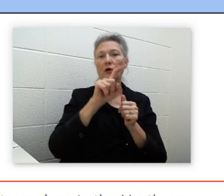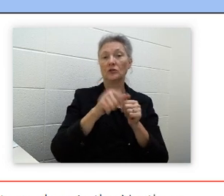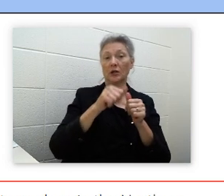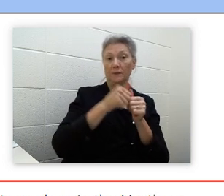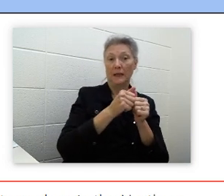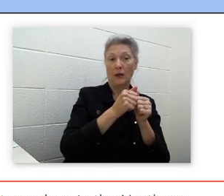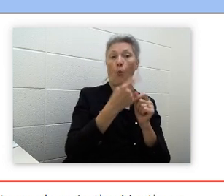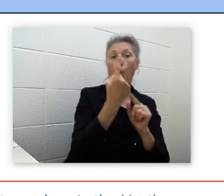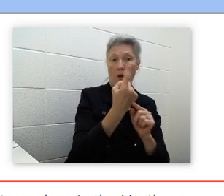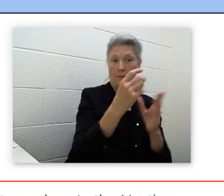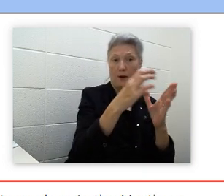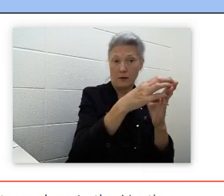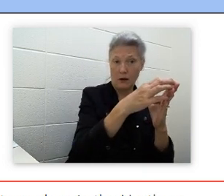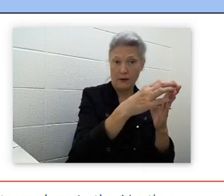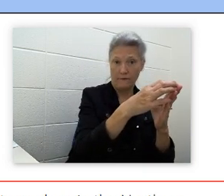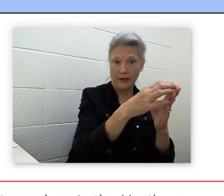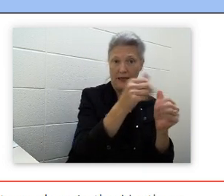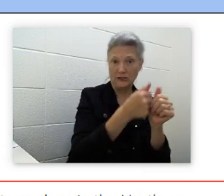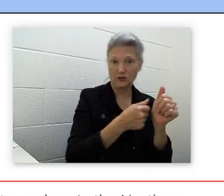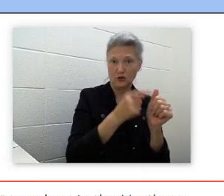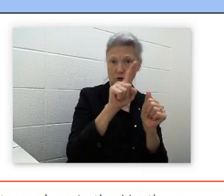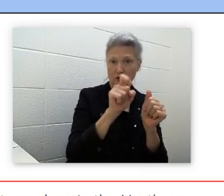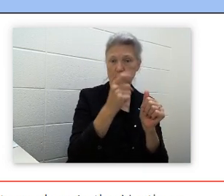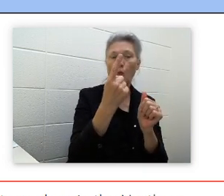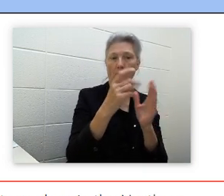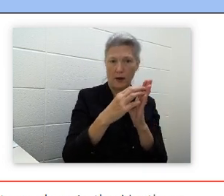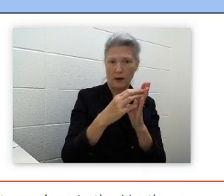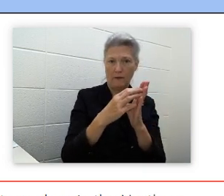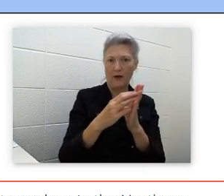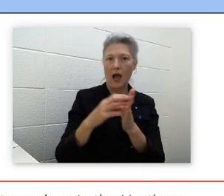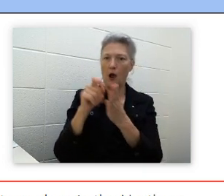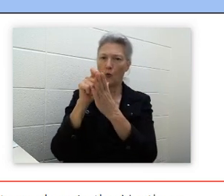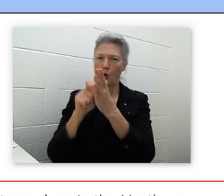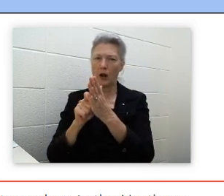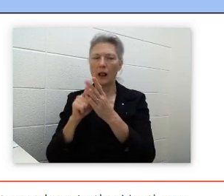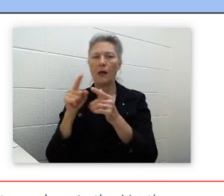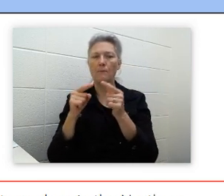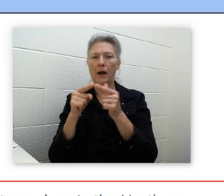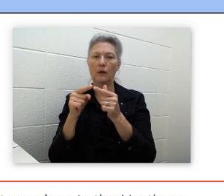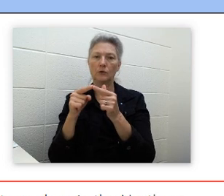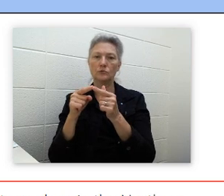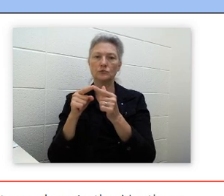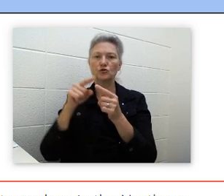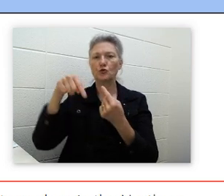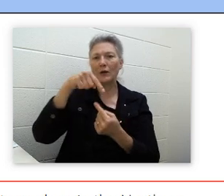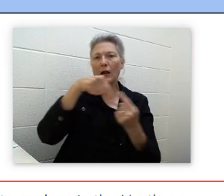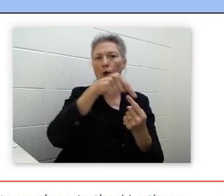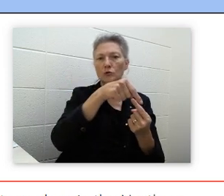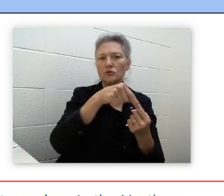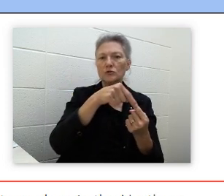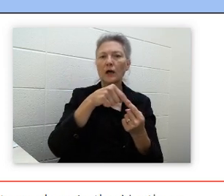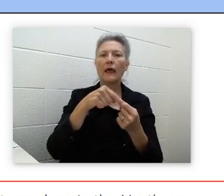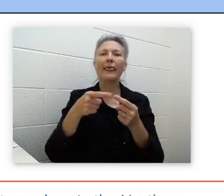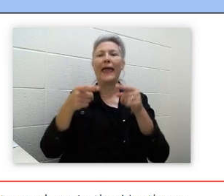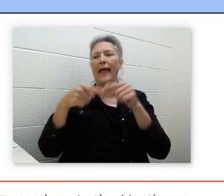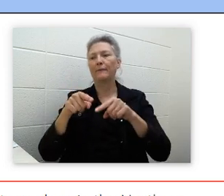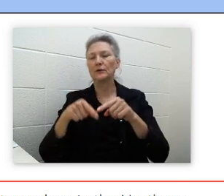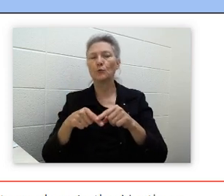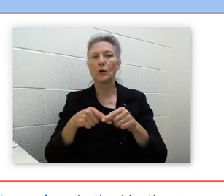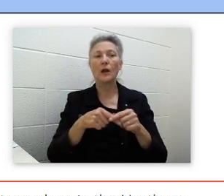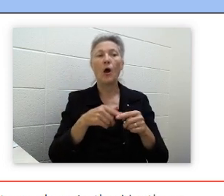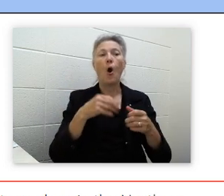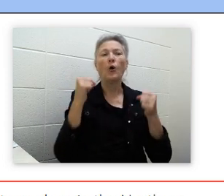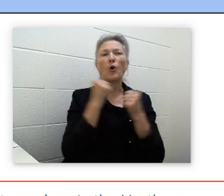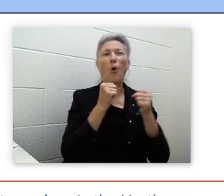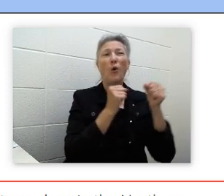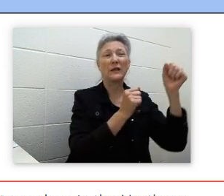its own paragraph. You notice off to the side, I wrote a little bit about tornadoes. The tornadoes occur when a cold front and a